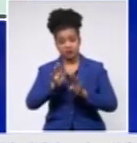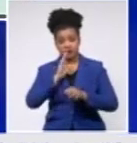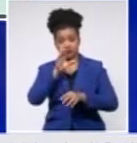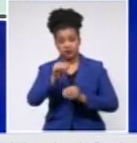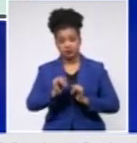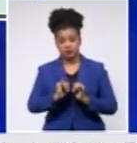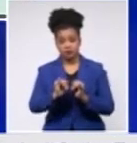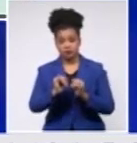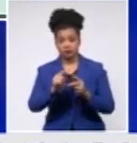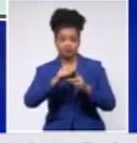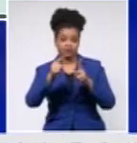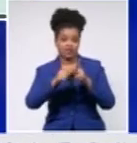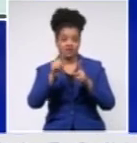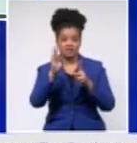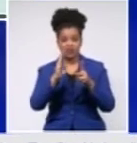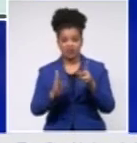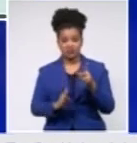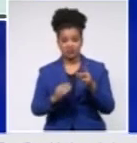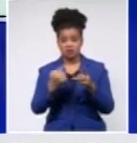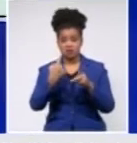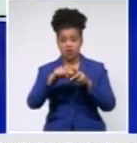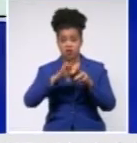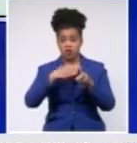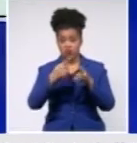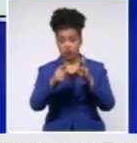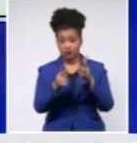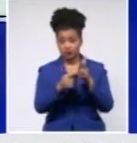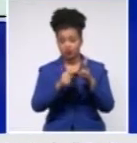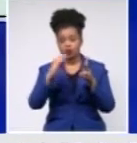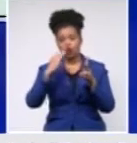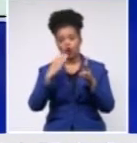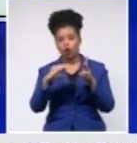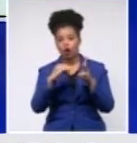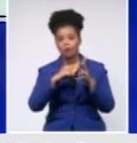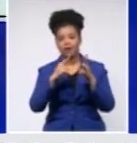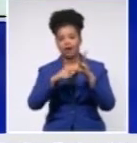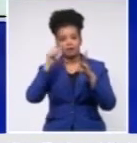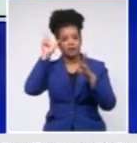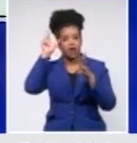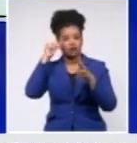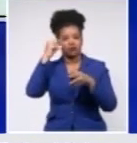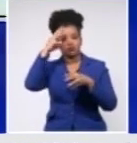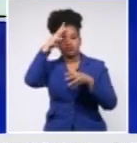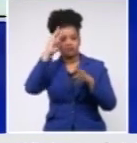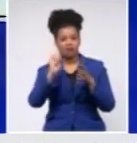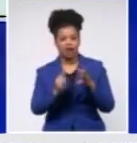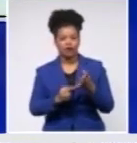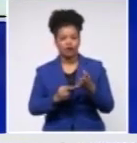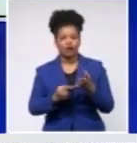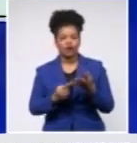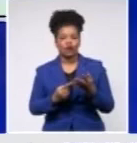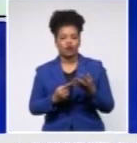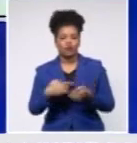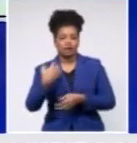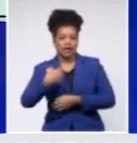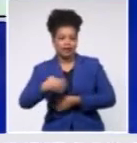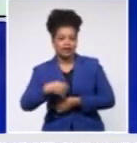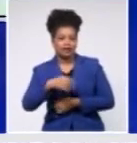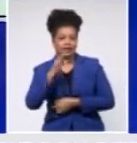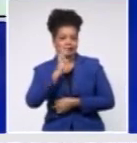Brazil, comes Colombia, Peru, Mexico, Argentina,